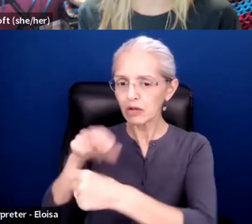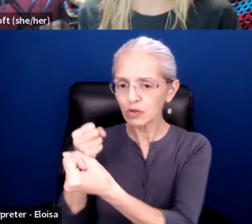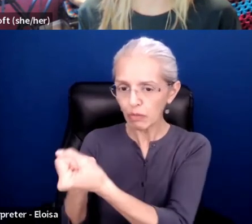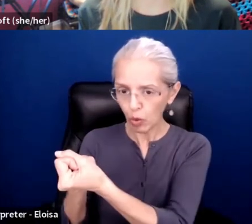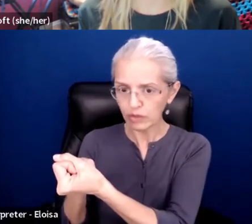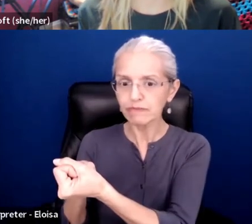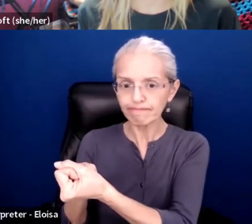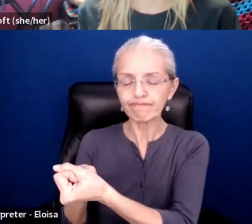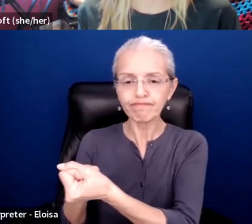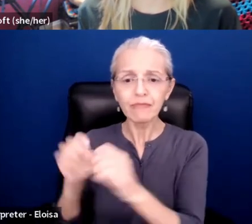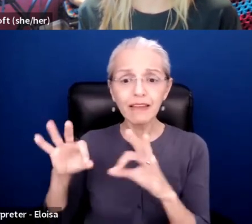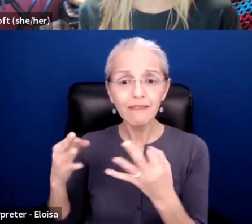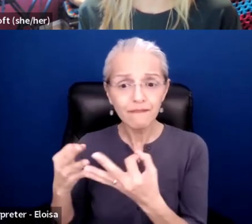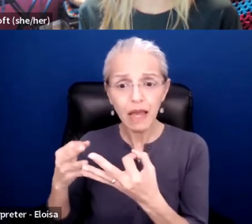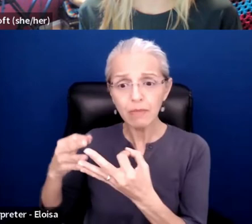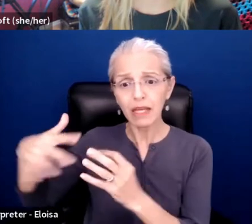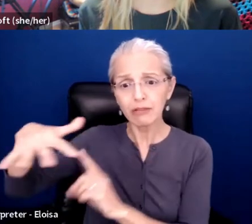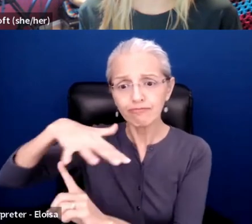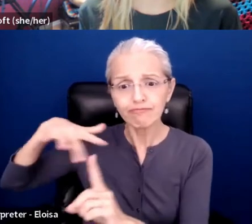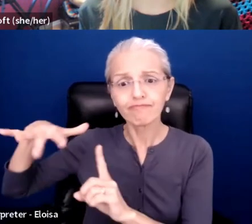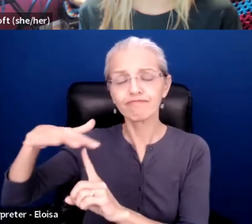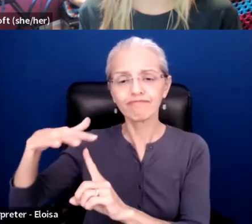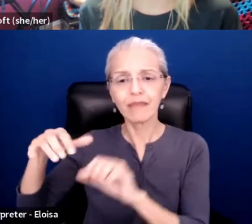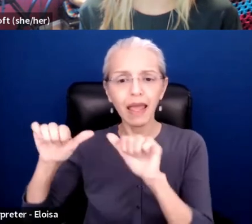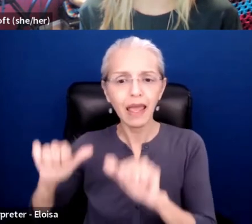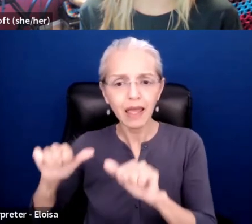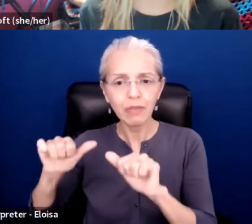right? So family around them that's able to